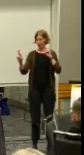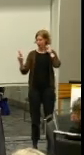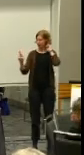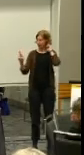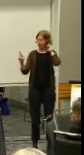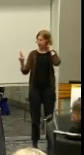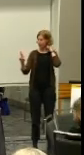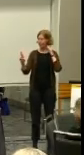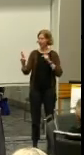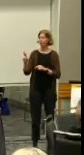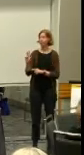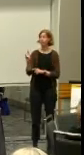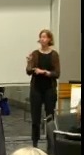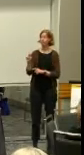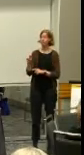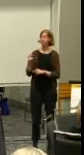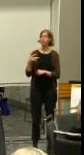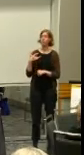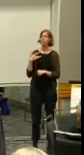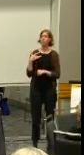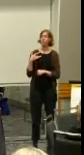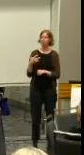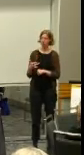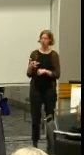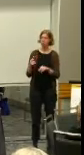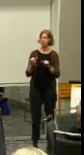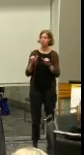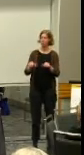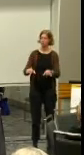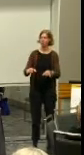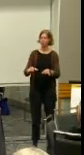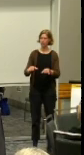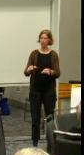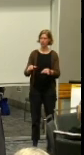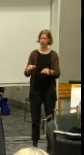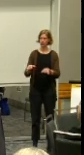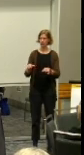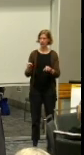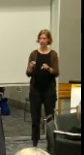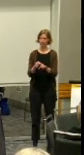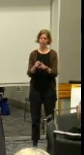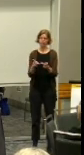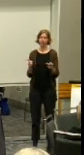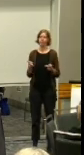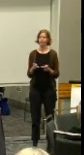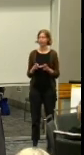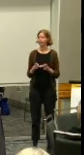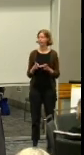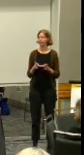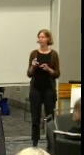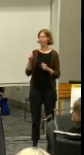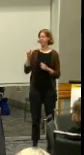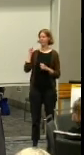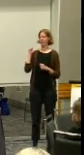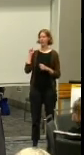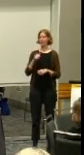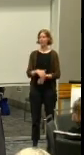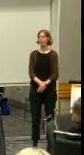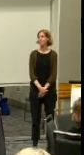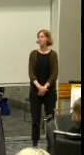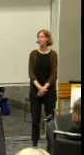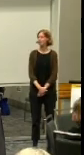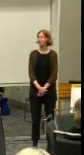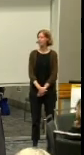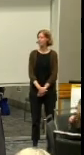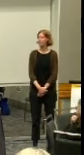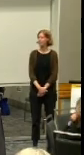keep the plumbing generally in the same existing location, which is at this back area. Also